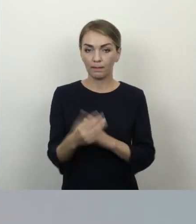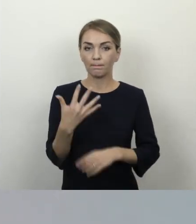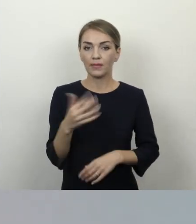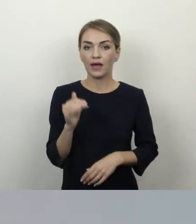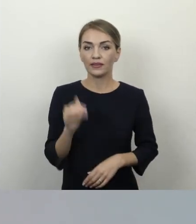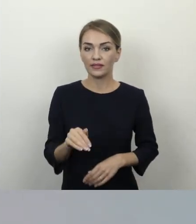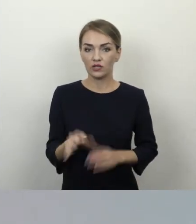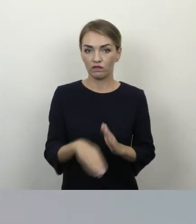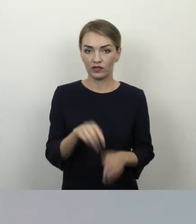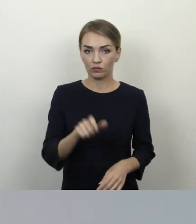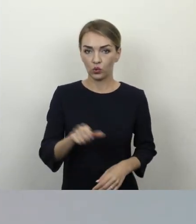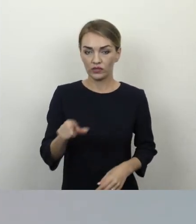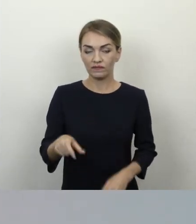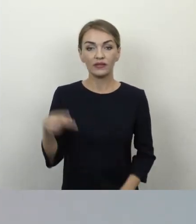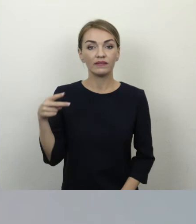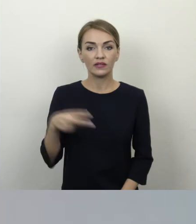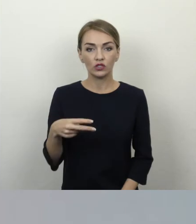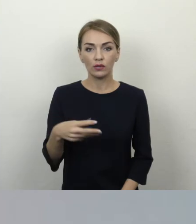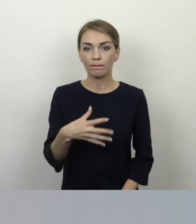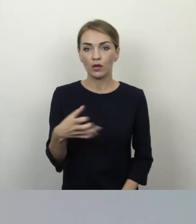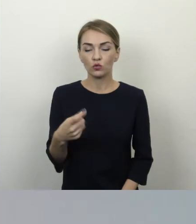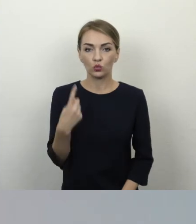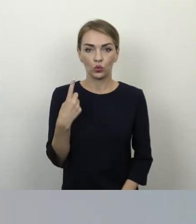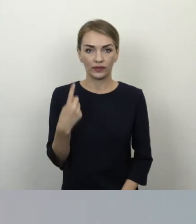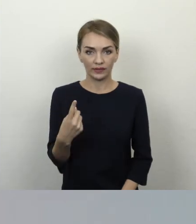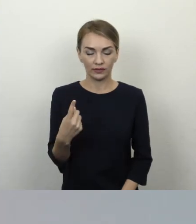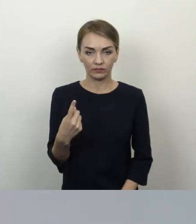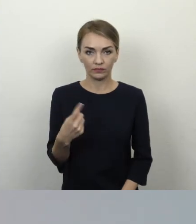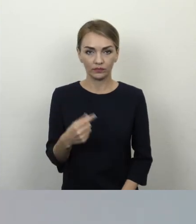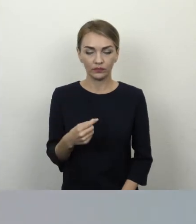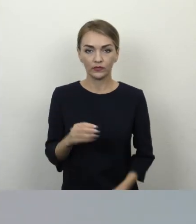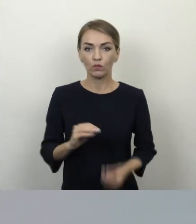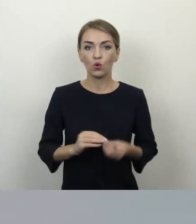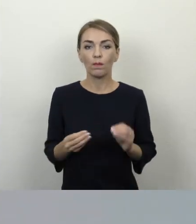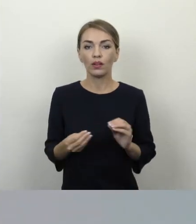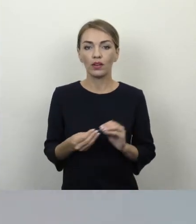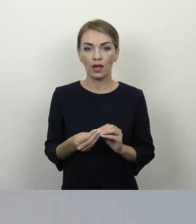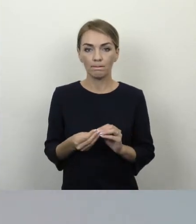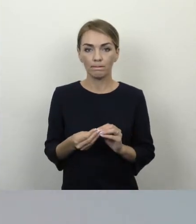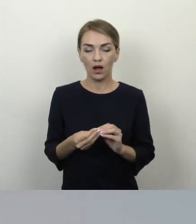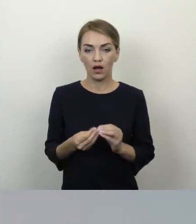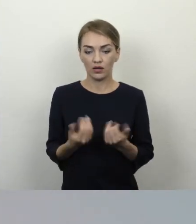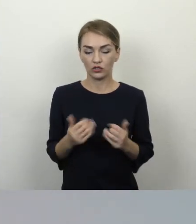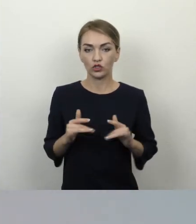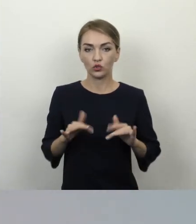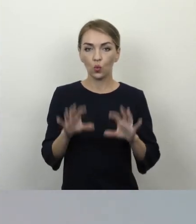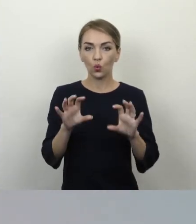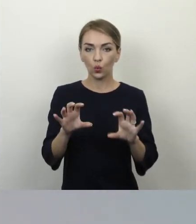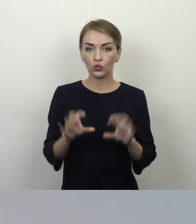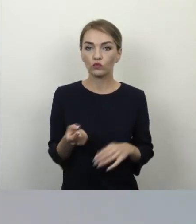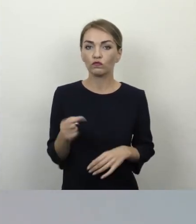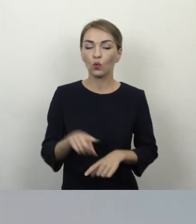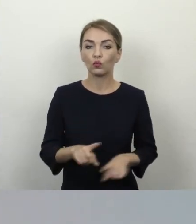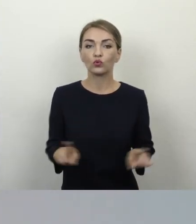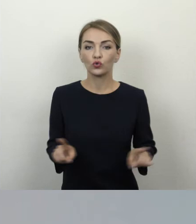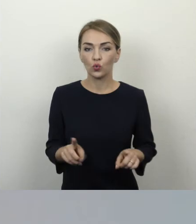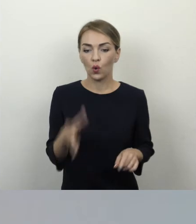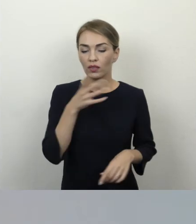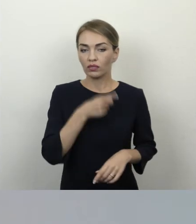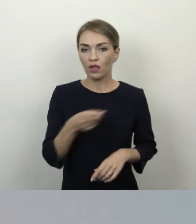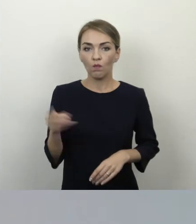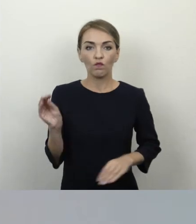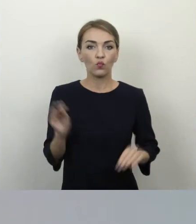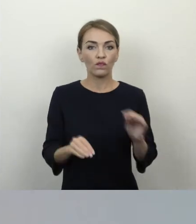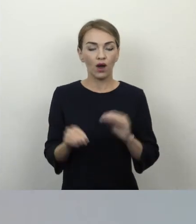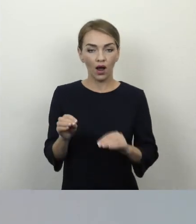single mandate district with 5,000 voters, they need to get 25,000 plus one. The problem of the